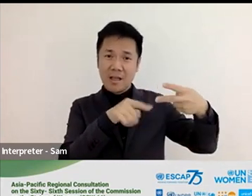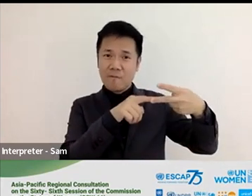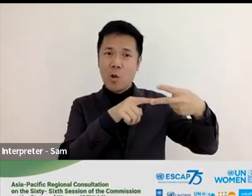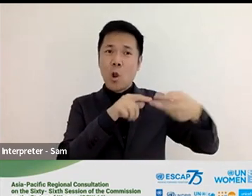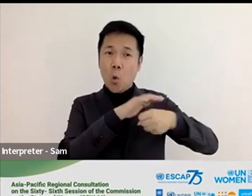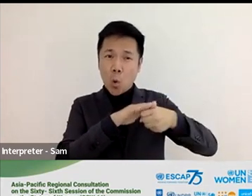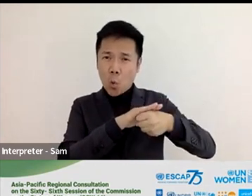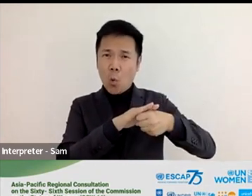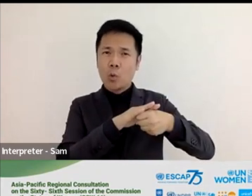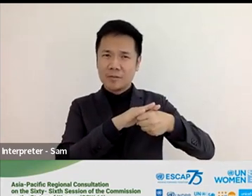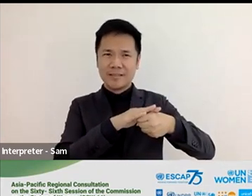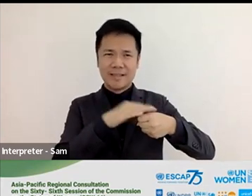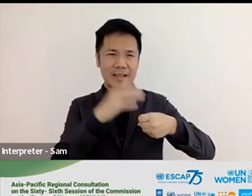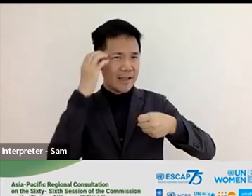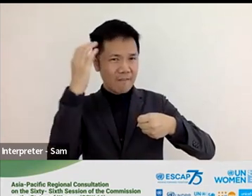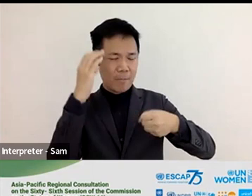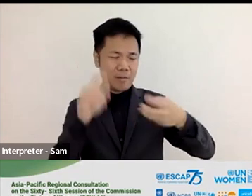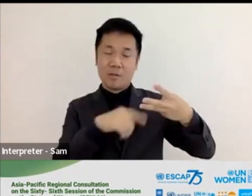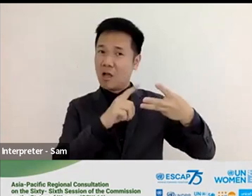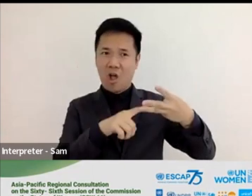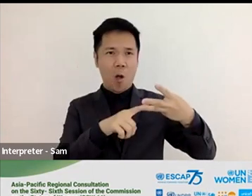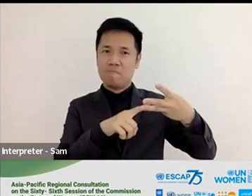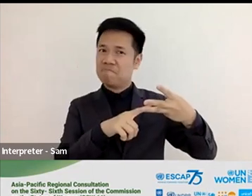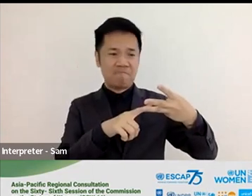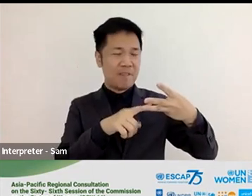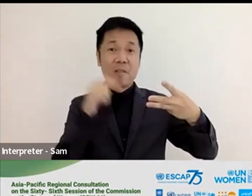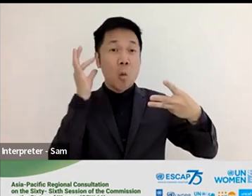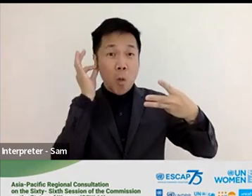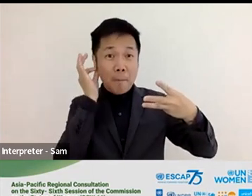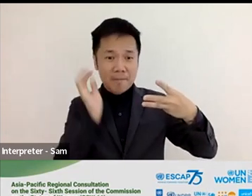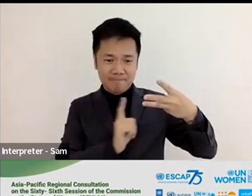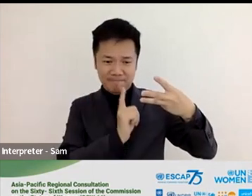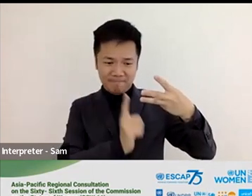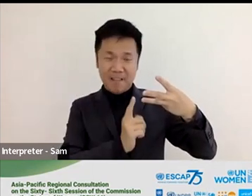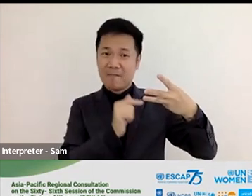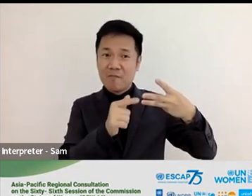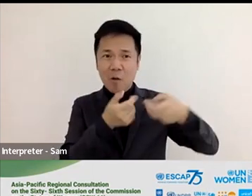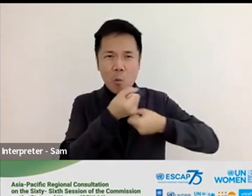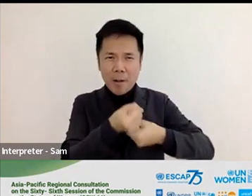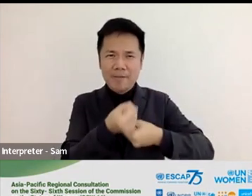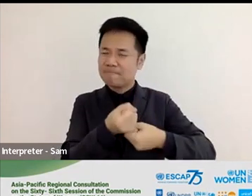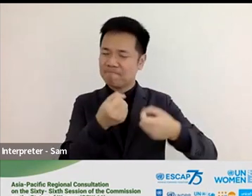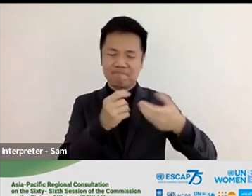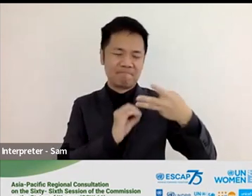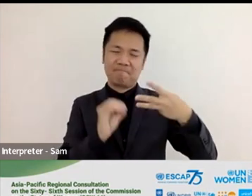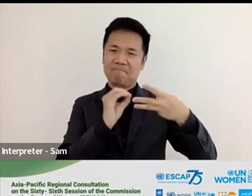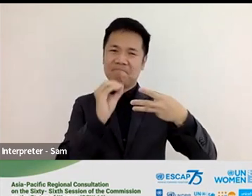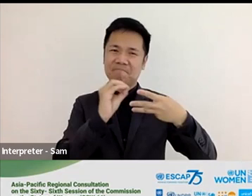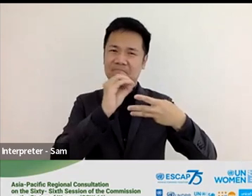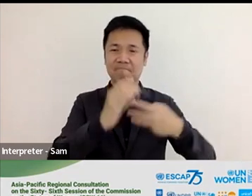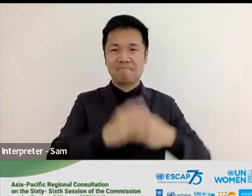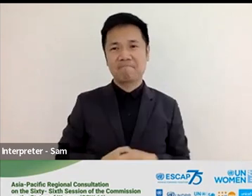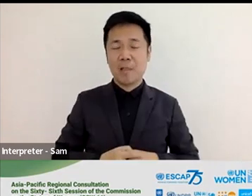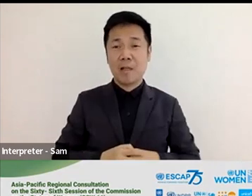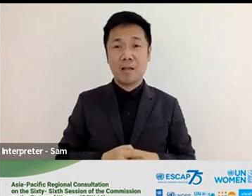government, and traditional systems of decision-making. And I think that's really important to understand, not just